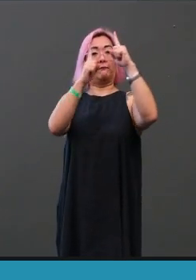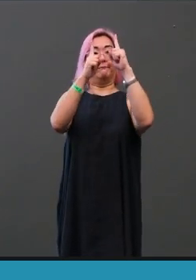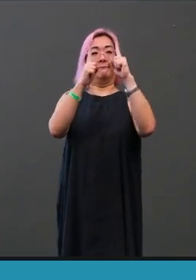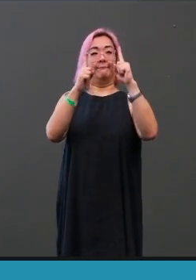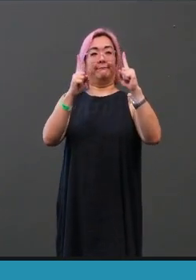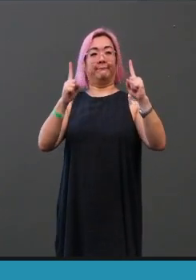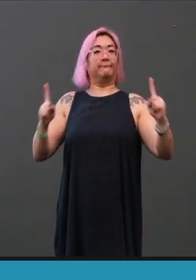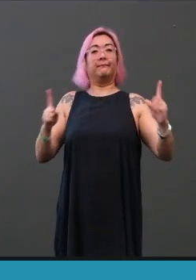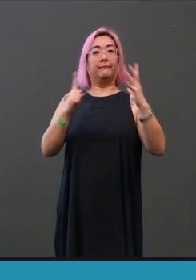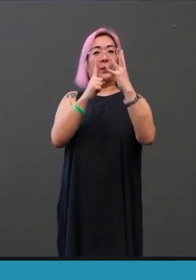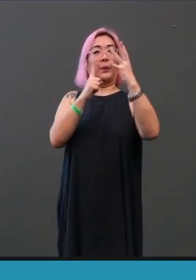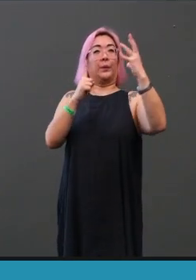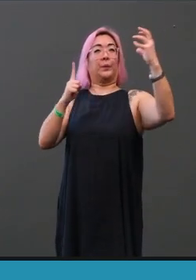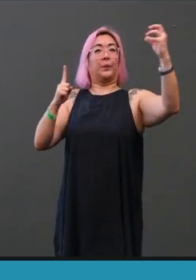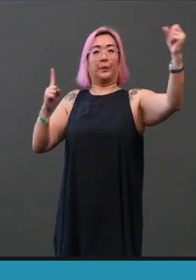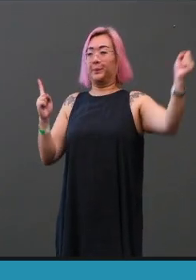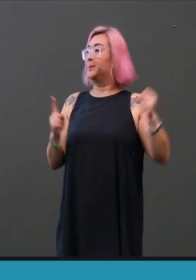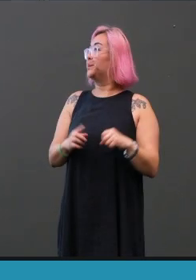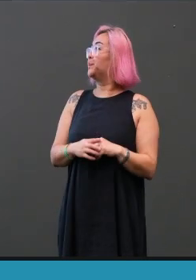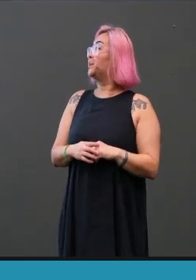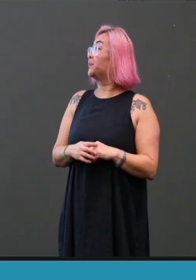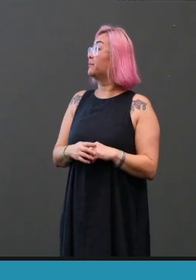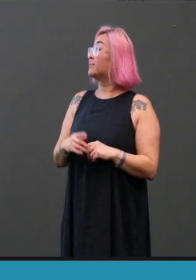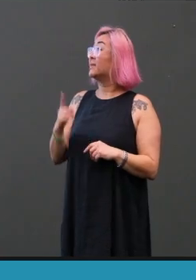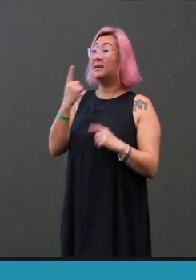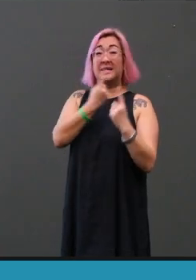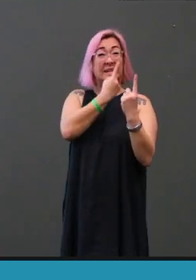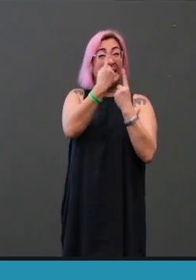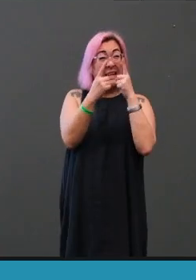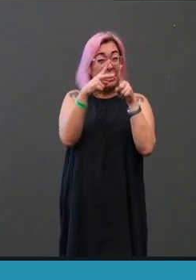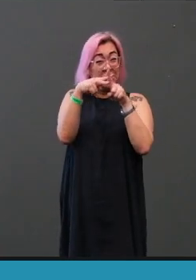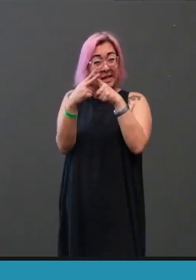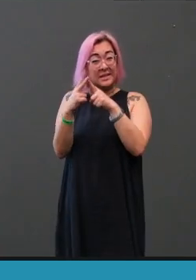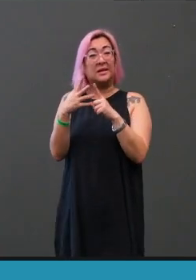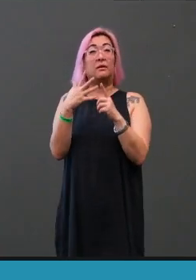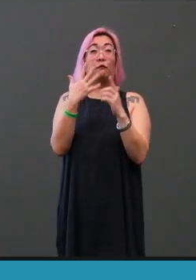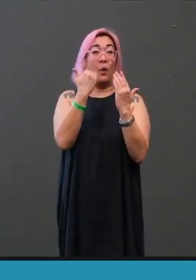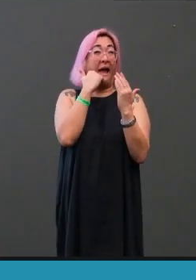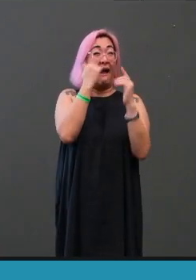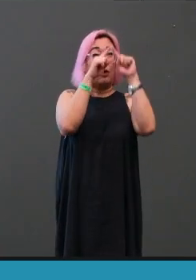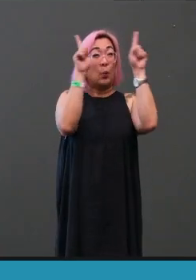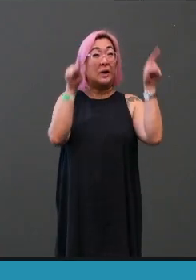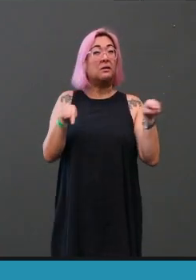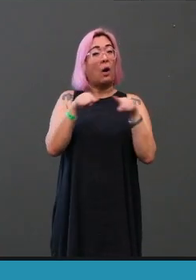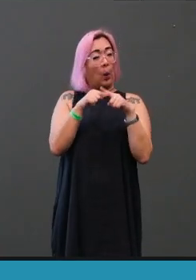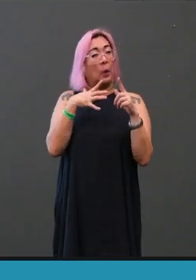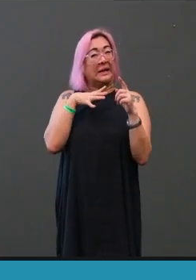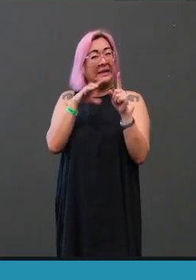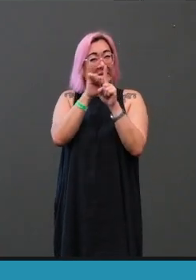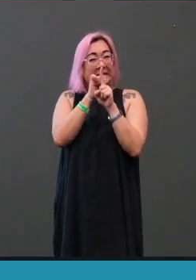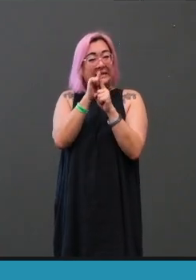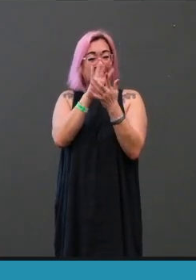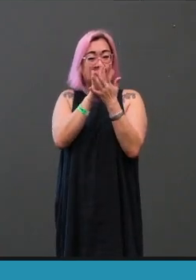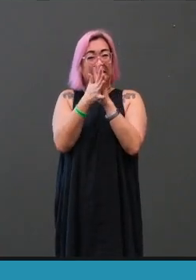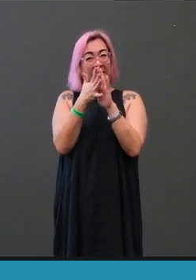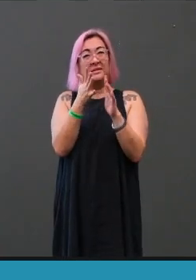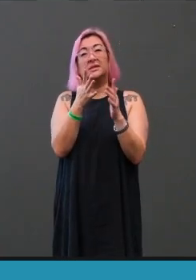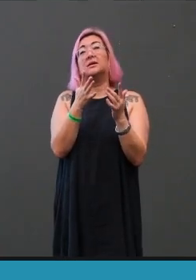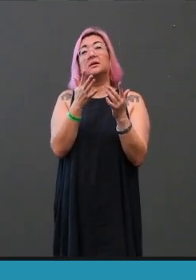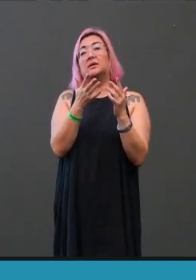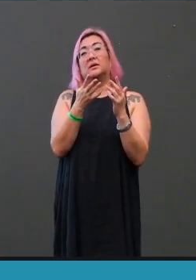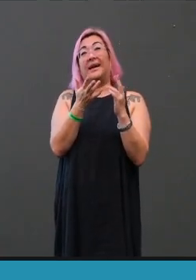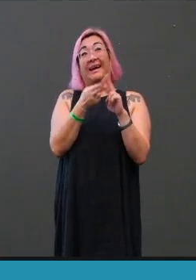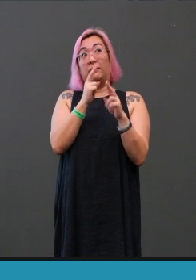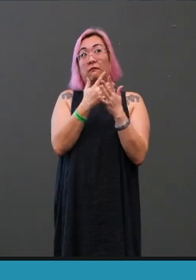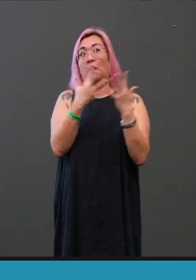These kind of settings need to be tweaked individually for each window. So it's kind of important to have good tooling to do this if you're going to have a lot of windows too.